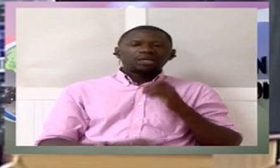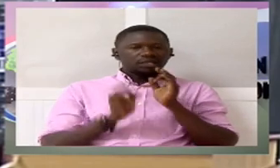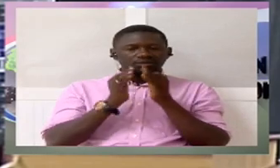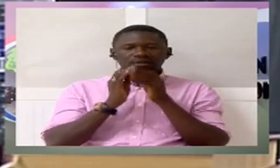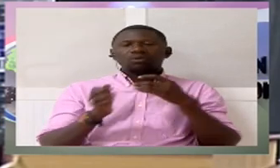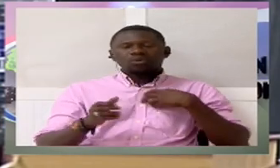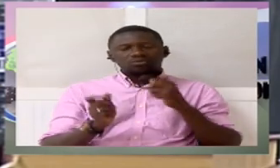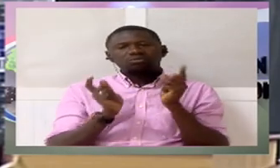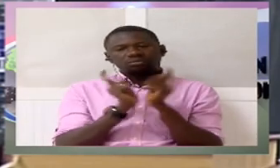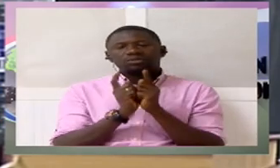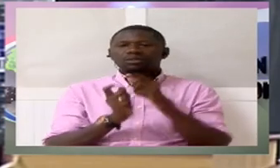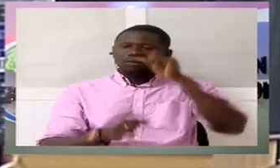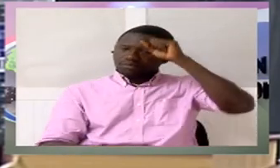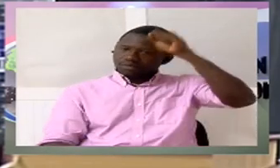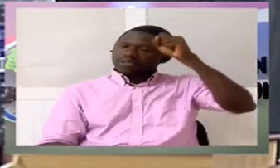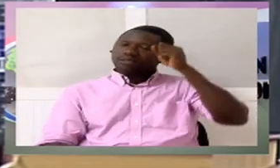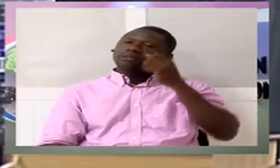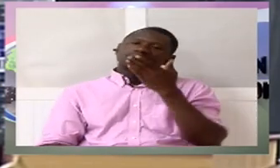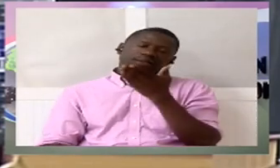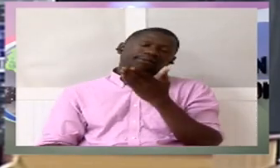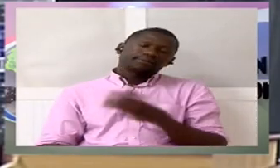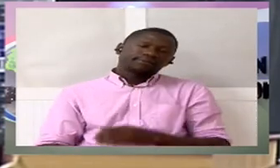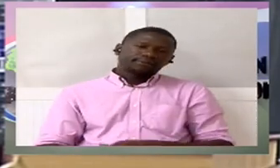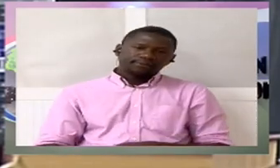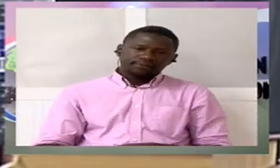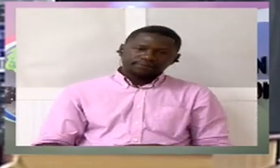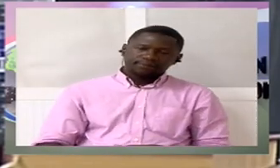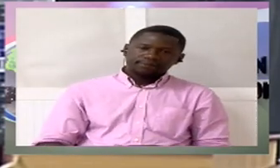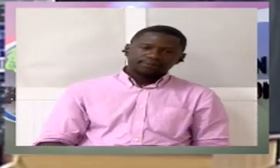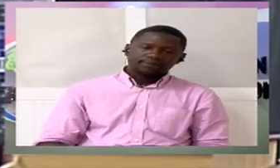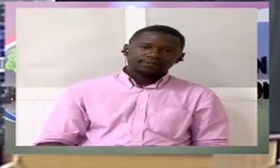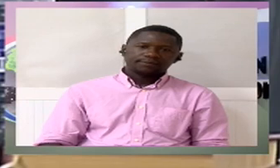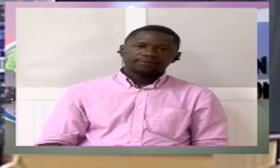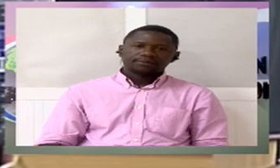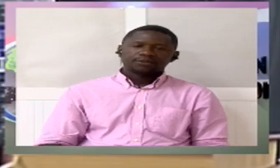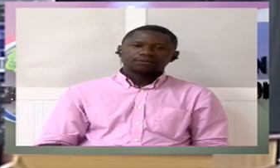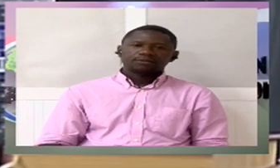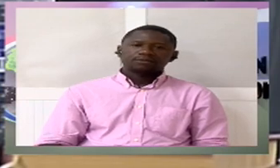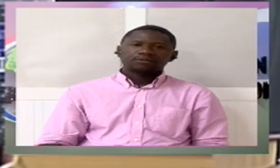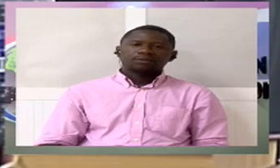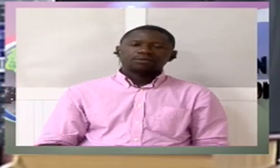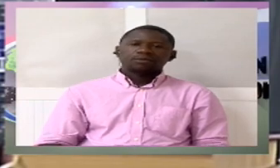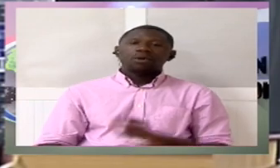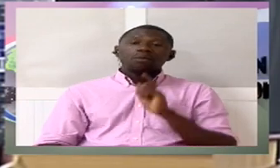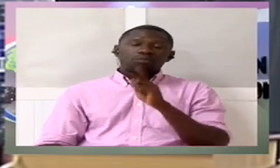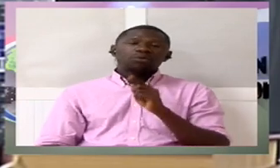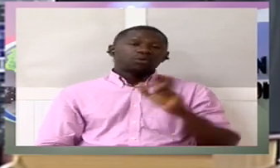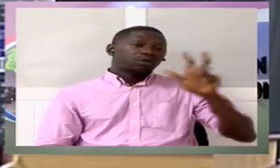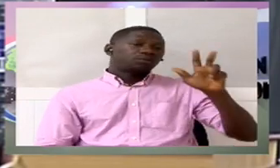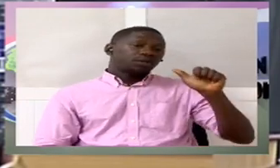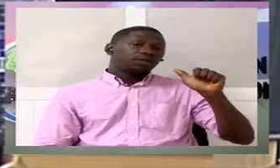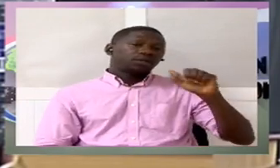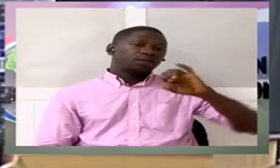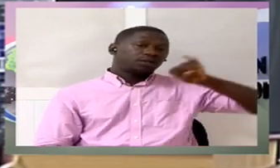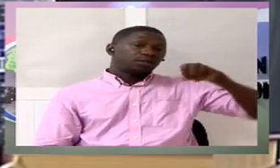I had said it to Wajuara that wanted him to assist me to meet the president. Wajuara foreman na kukienuje purungaje.